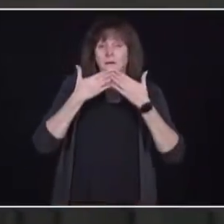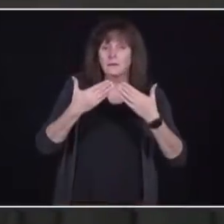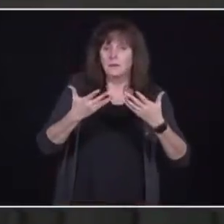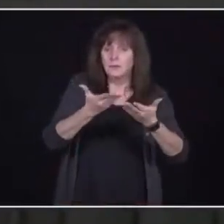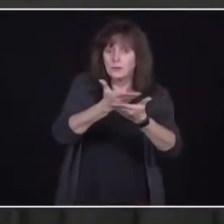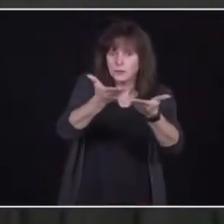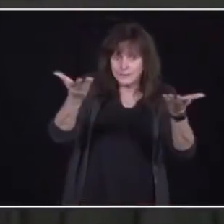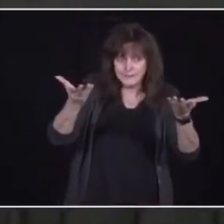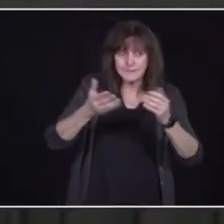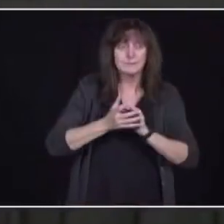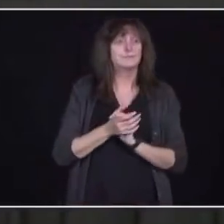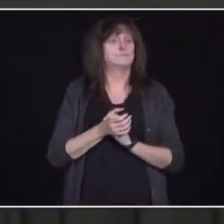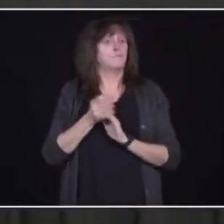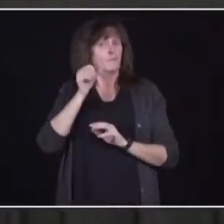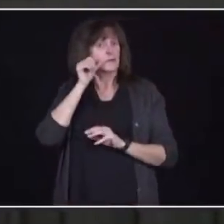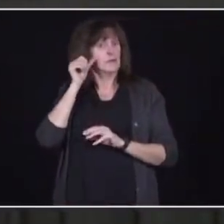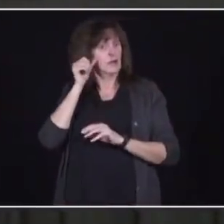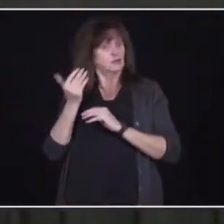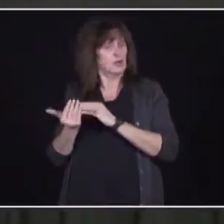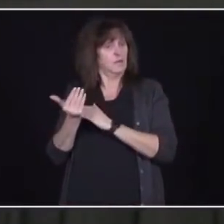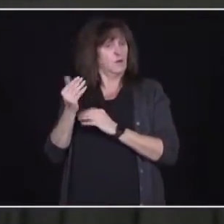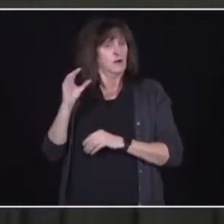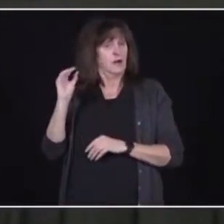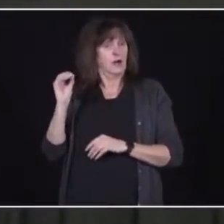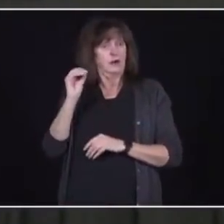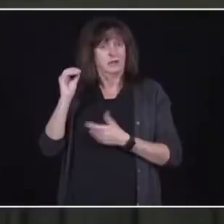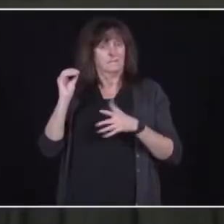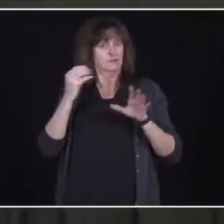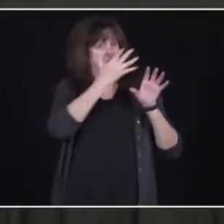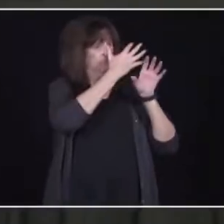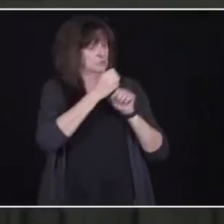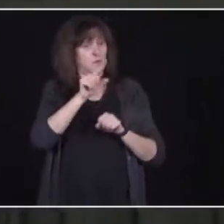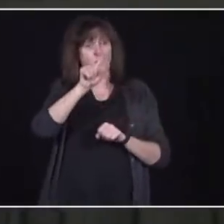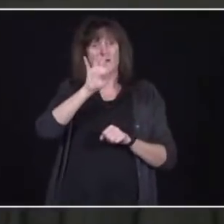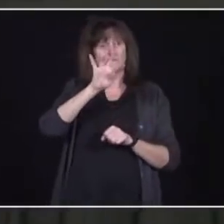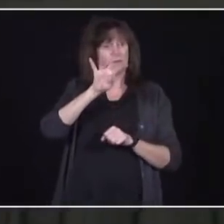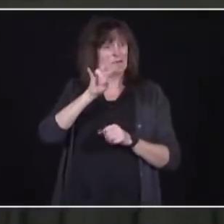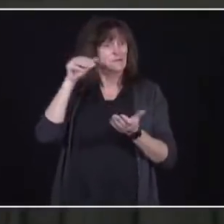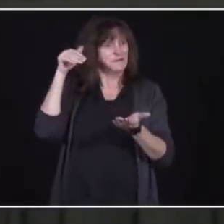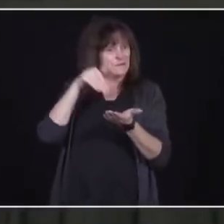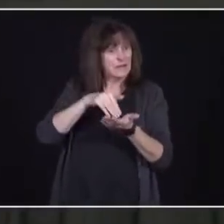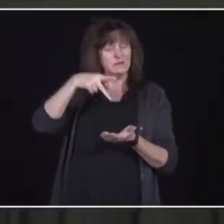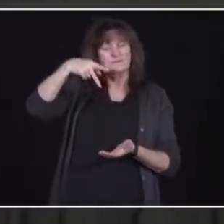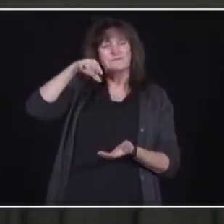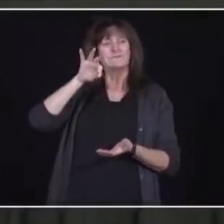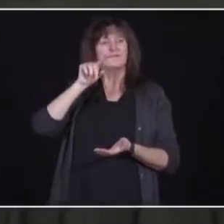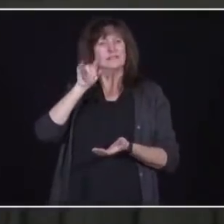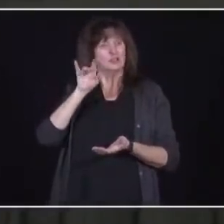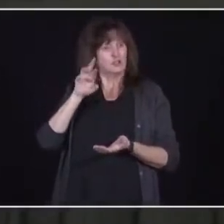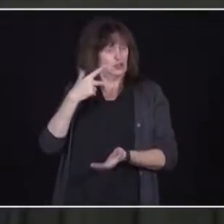As of yesterday morning in Ontario, we had received 147,000 doses of Pfizer. And we had used, as of yesterday